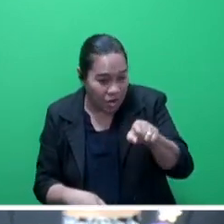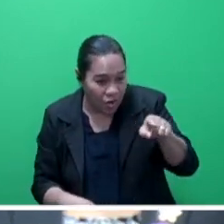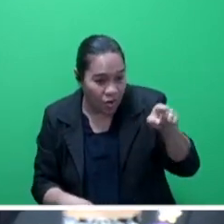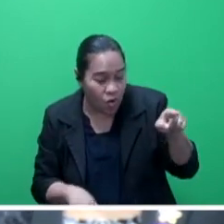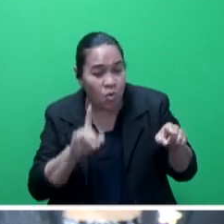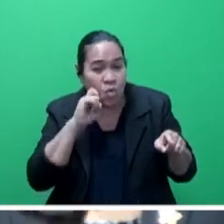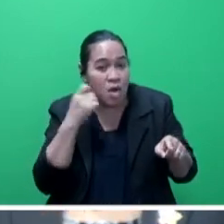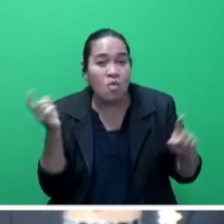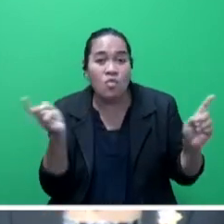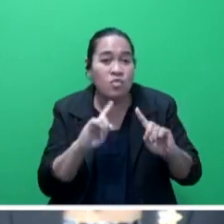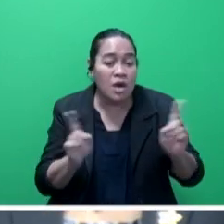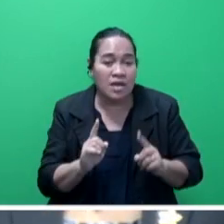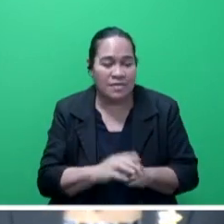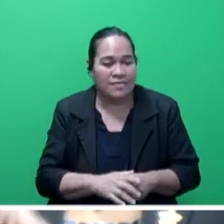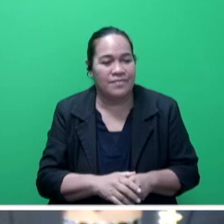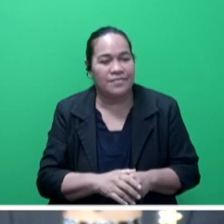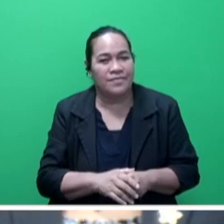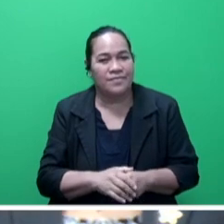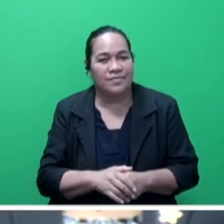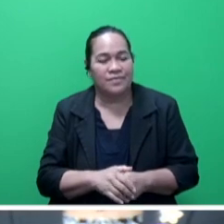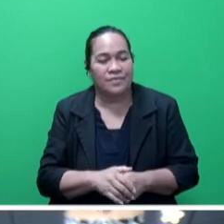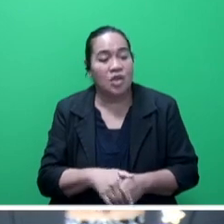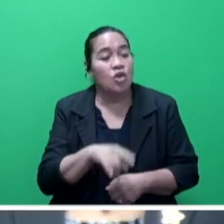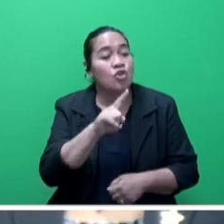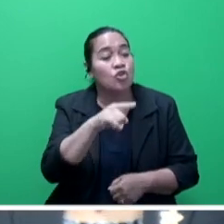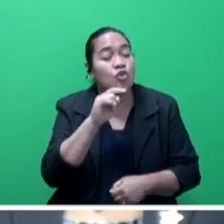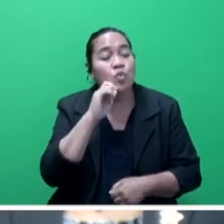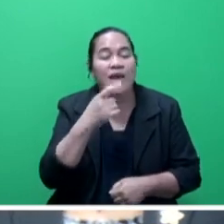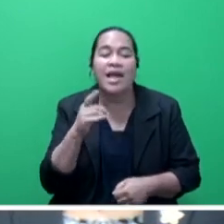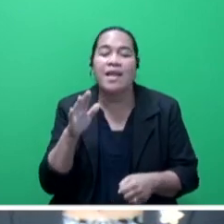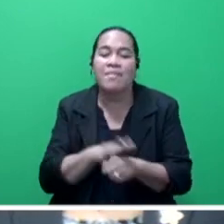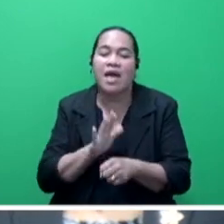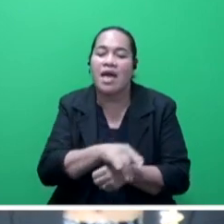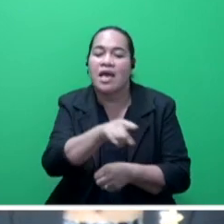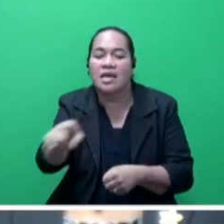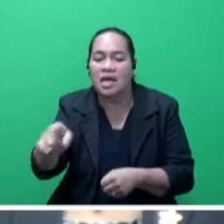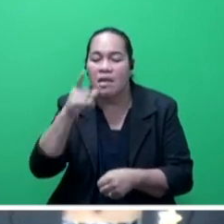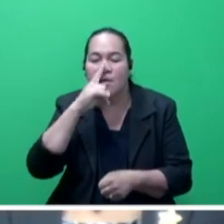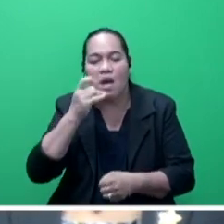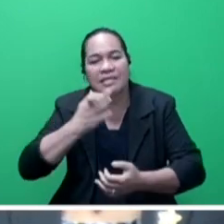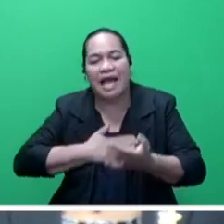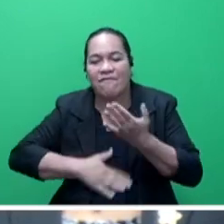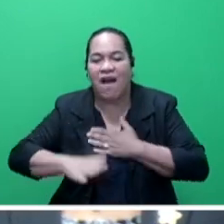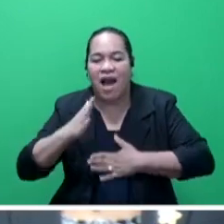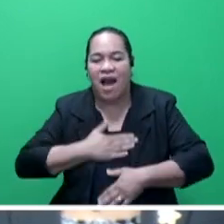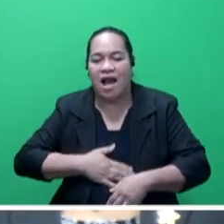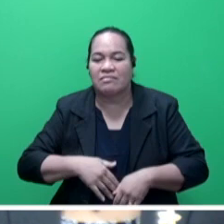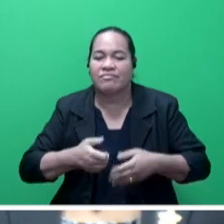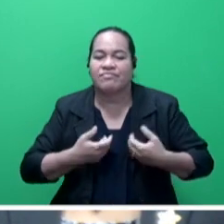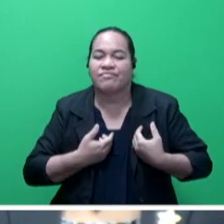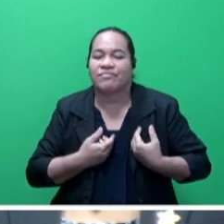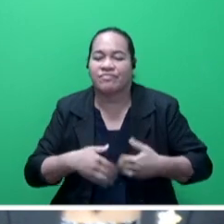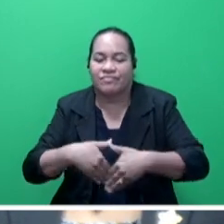side of the House, Honourable Speaker, will let you suffer alone, Honourable Speaker,